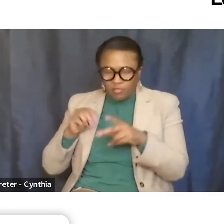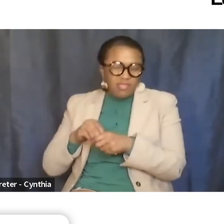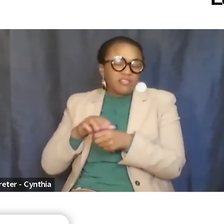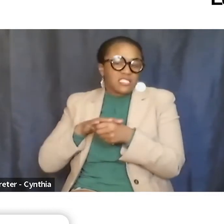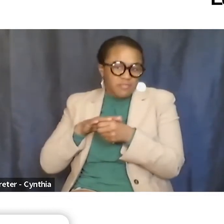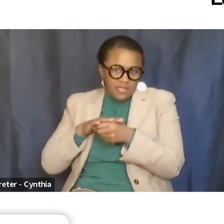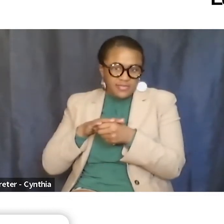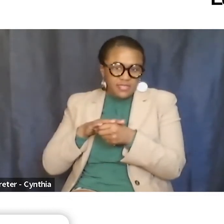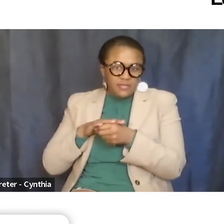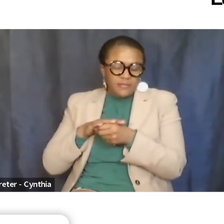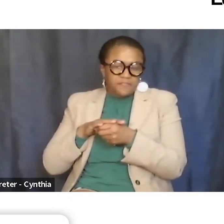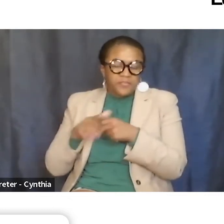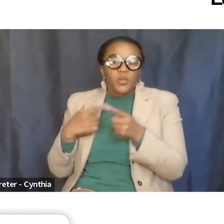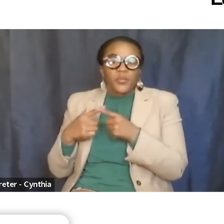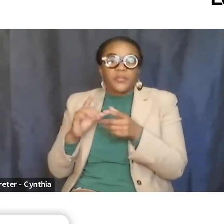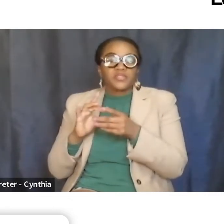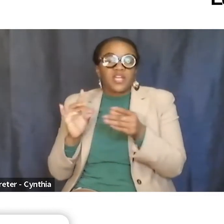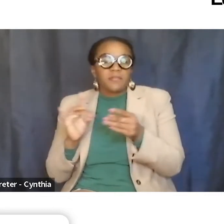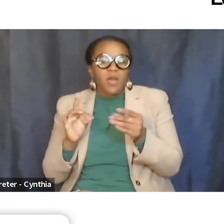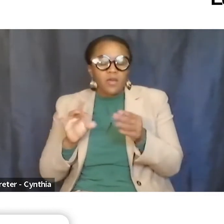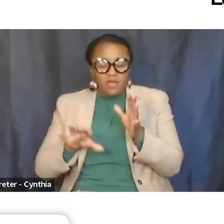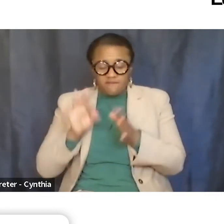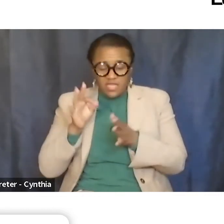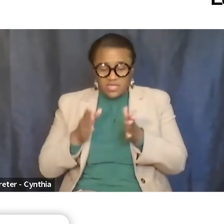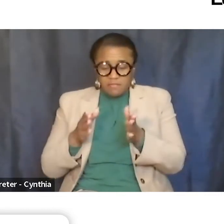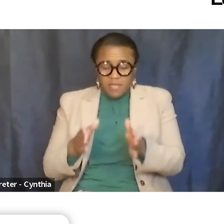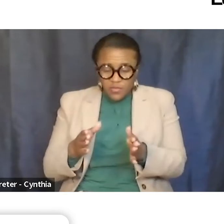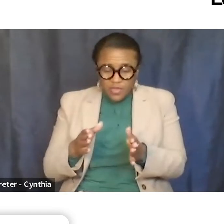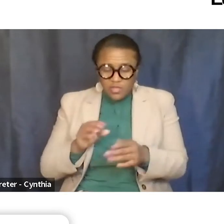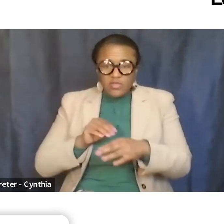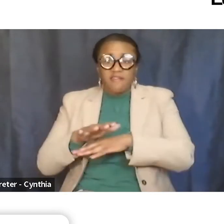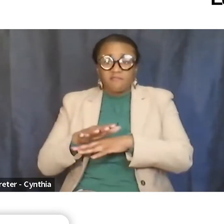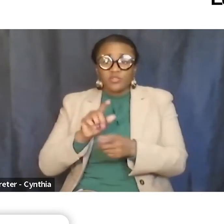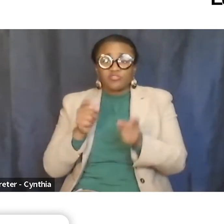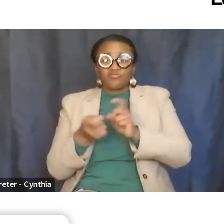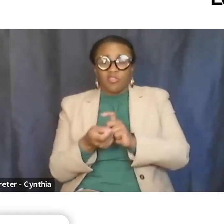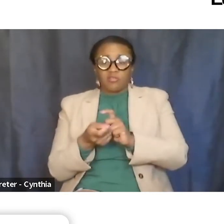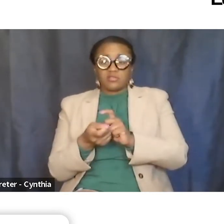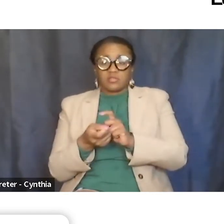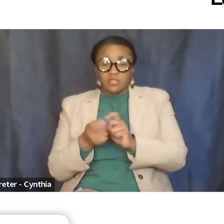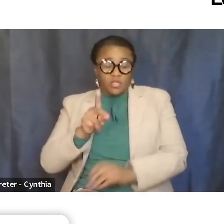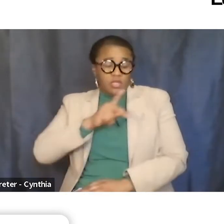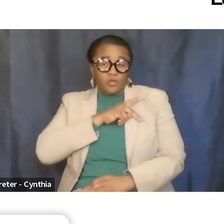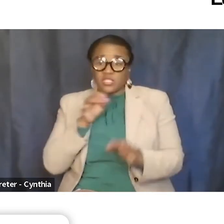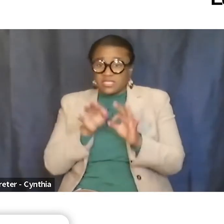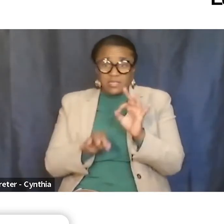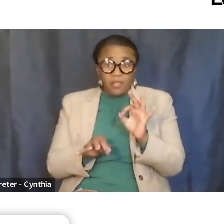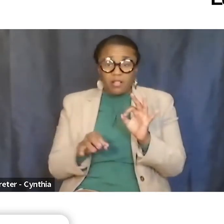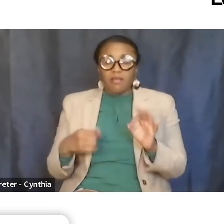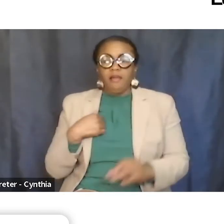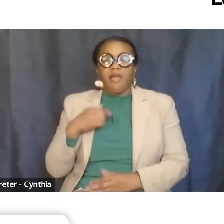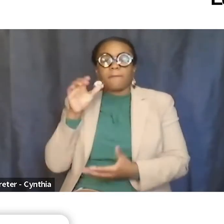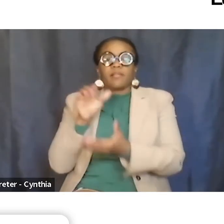I think that when it comes to finding a pathway to influence change, personally, in really simple terms, I believe that